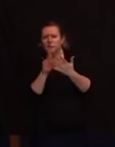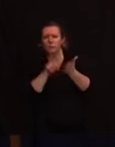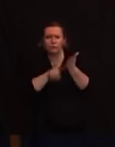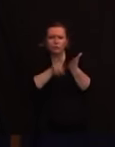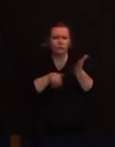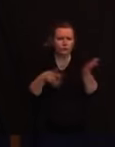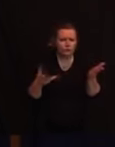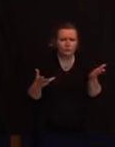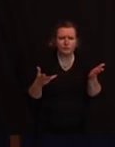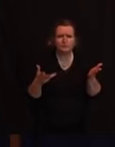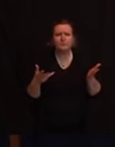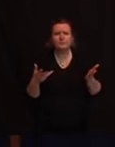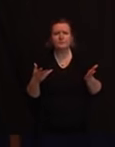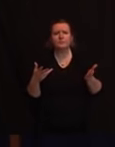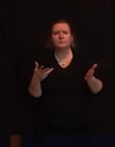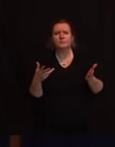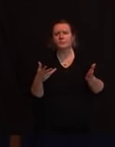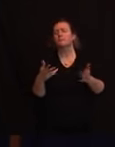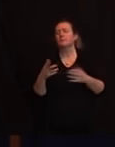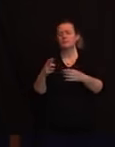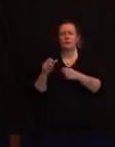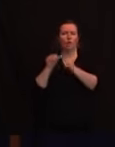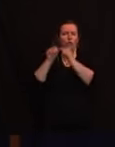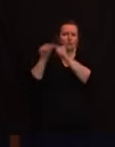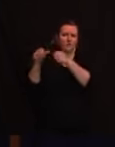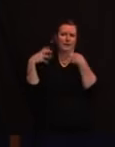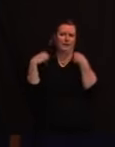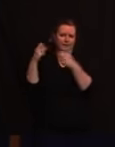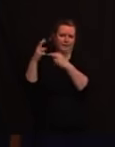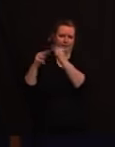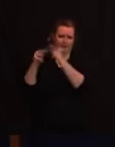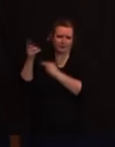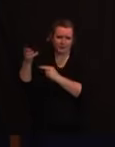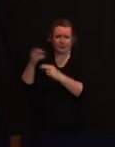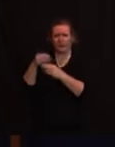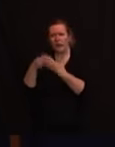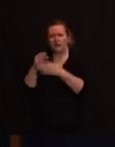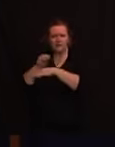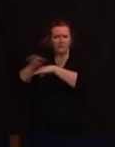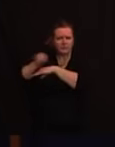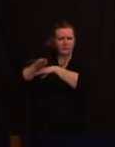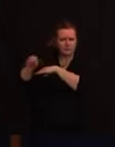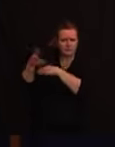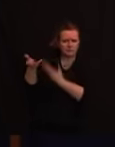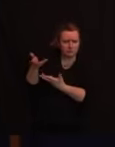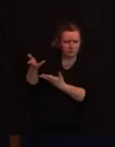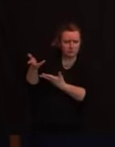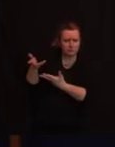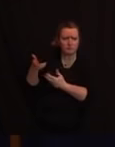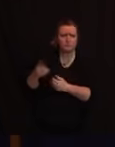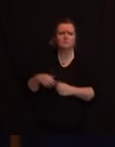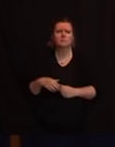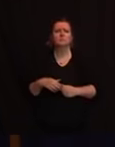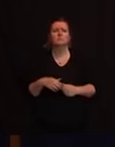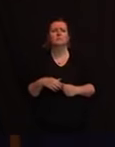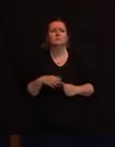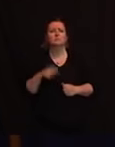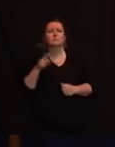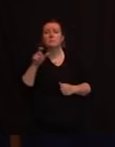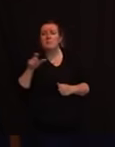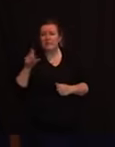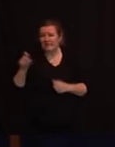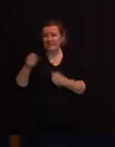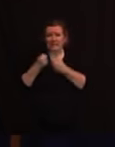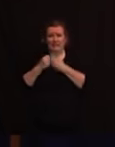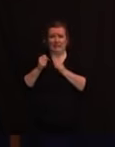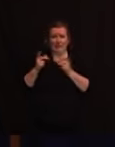facilities, assisting community testing sites, supporting individuals who need a safe place to